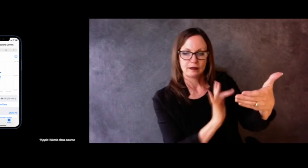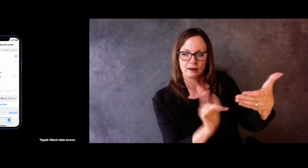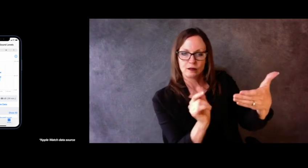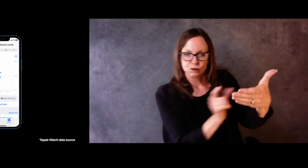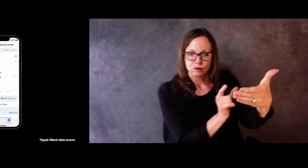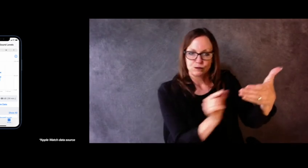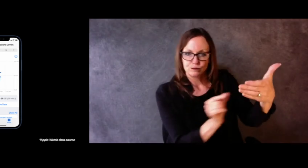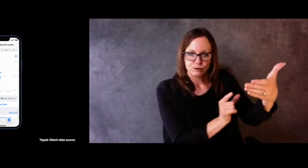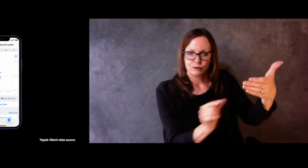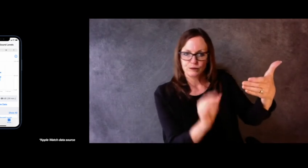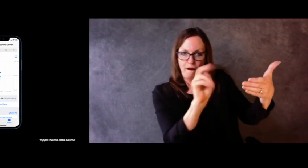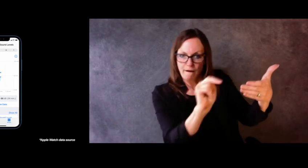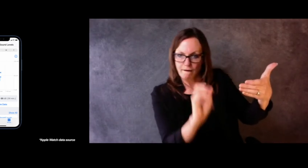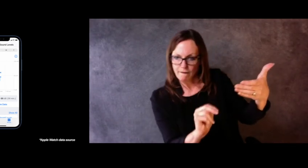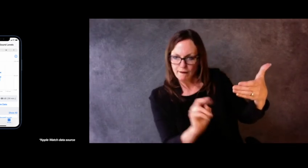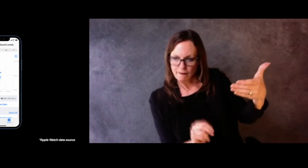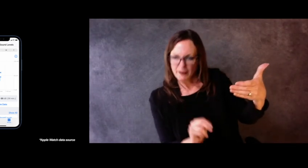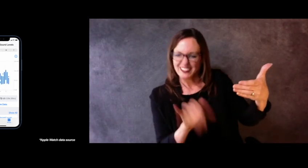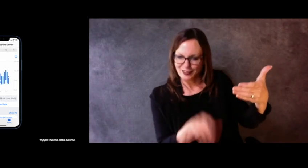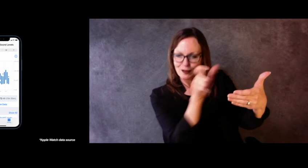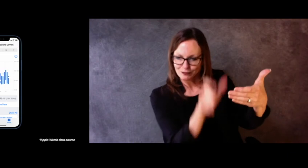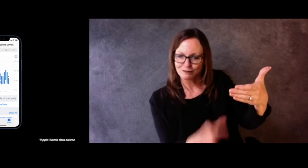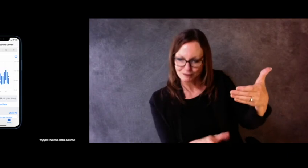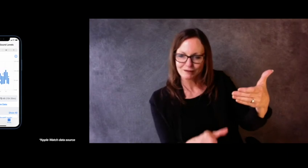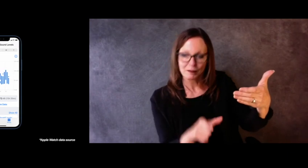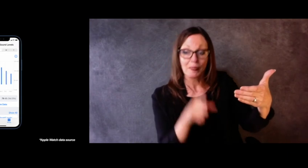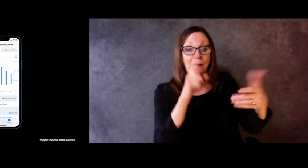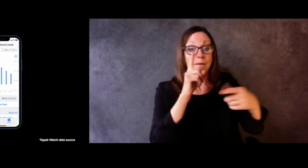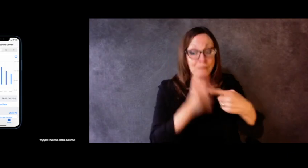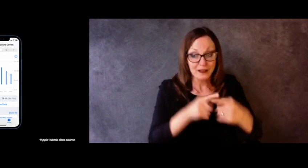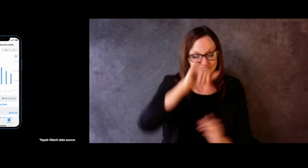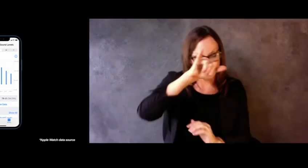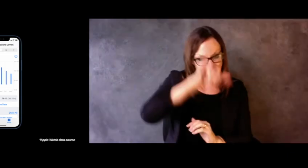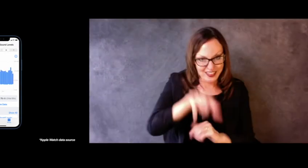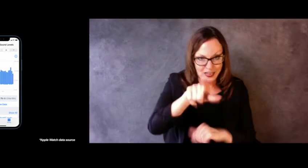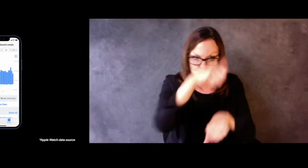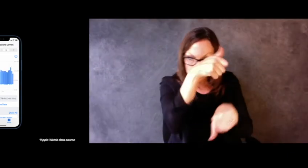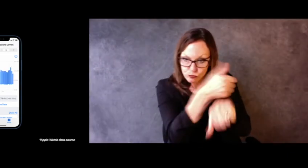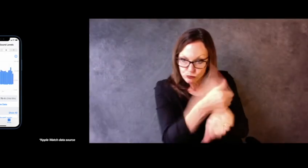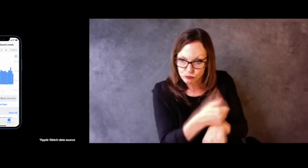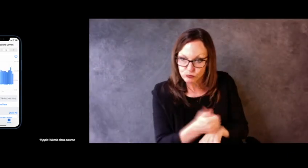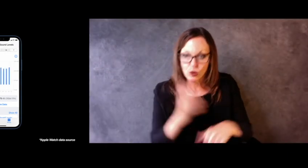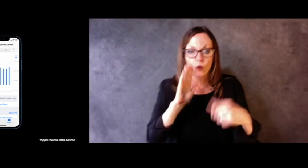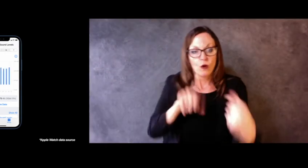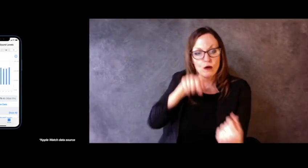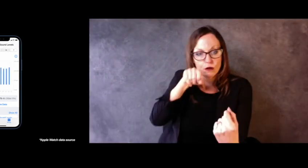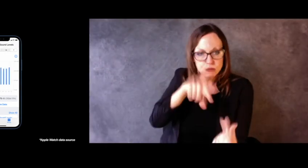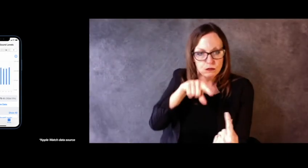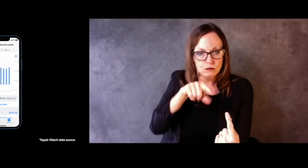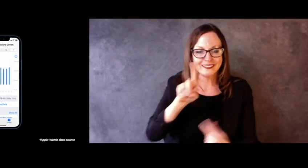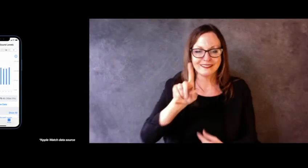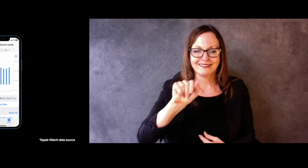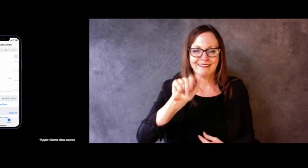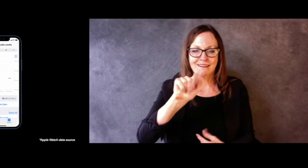your Health app. You can see data from the hour, the day, the week, the month, and the